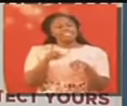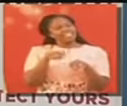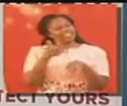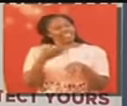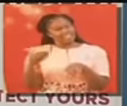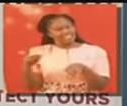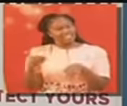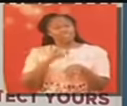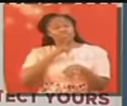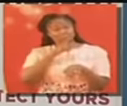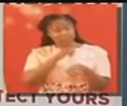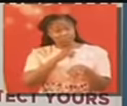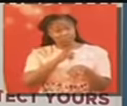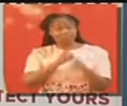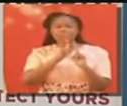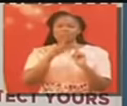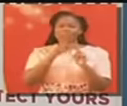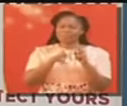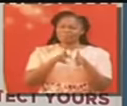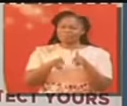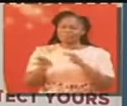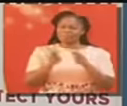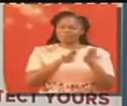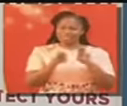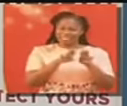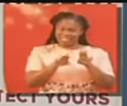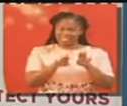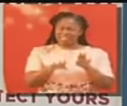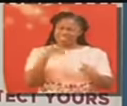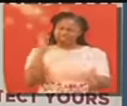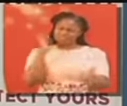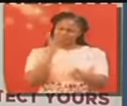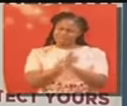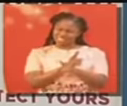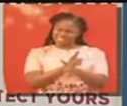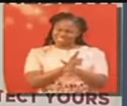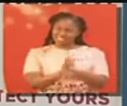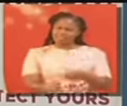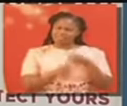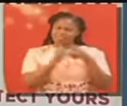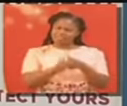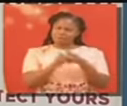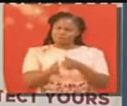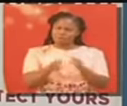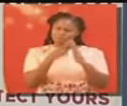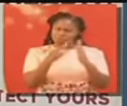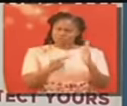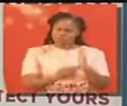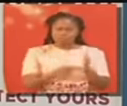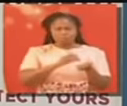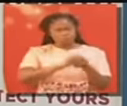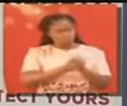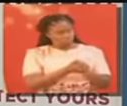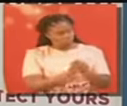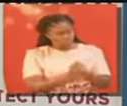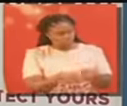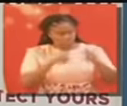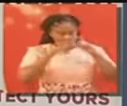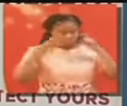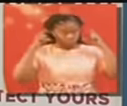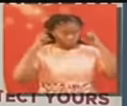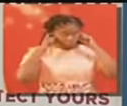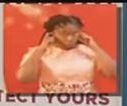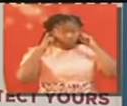see when behaviors have the desired impact and when we're not having the desired impact, and we need